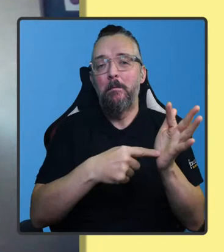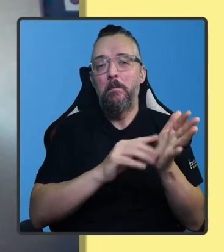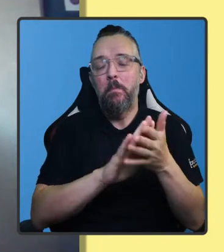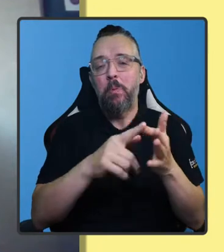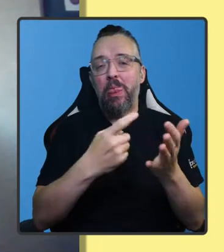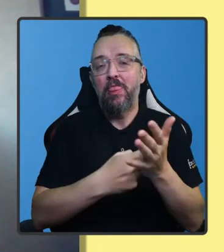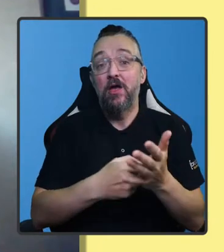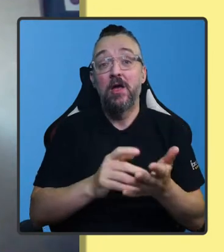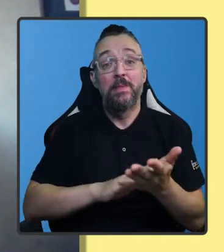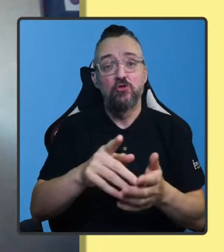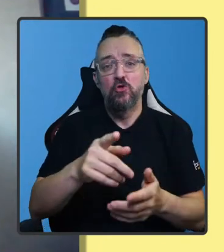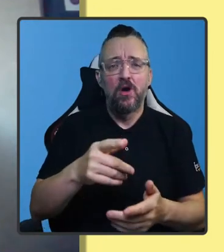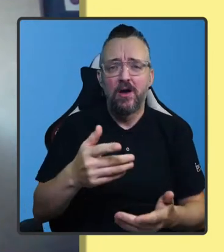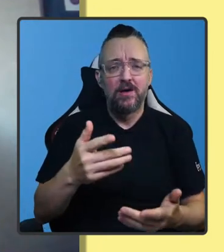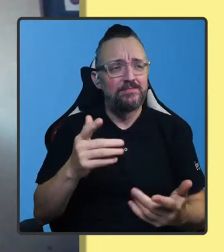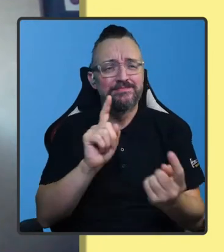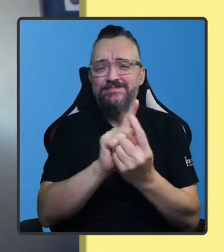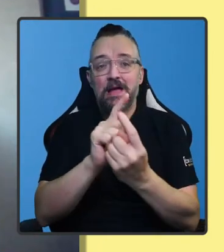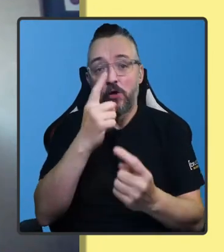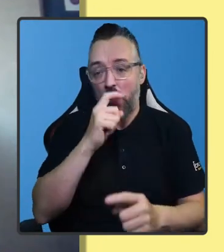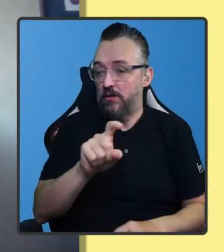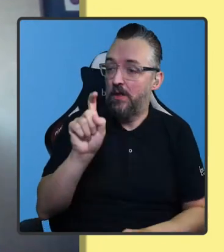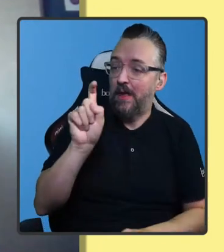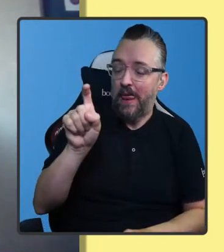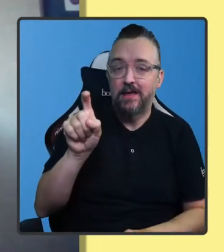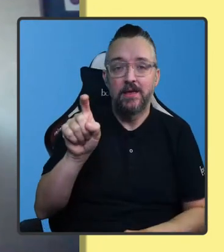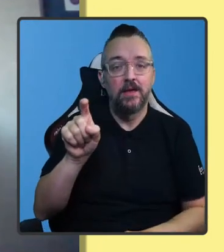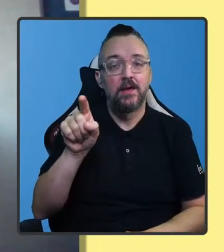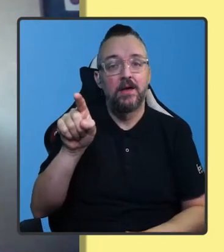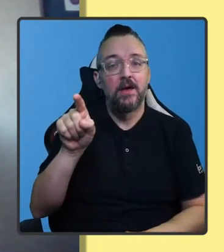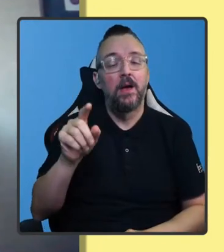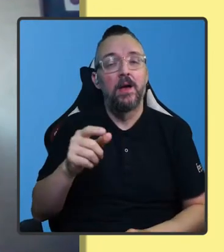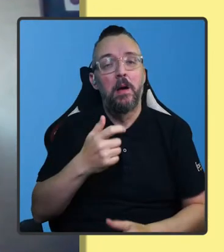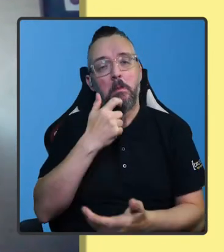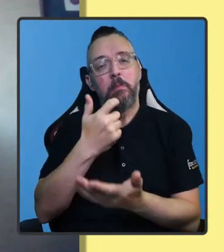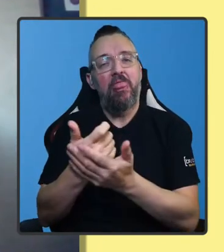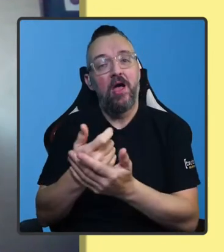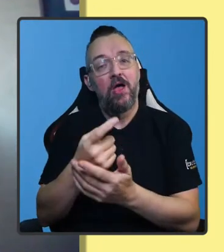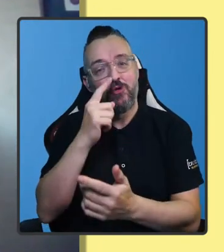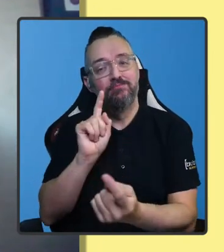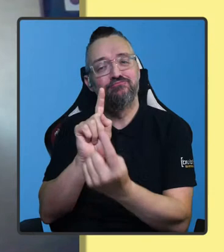the friends that you can't see in real life. So please hop in and say hello.